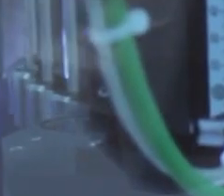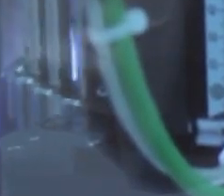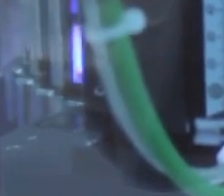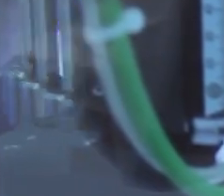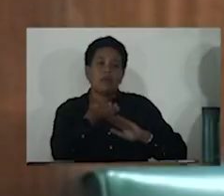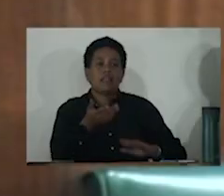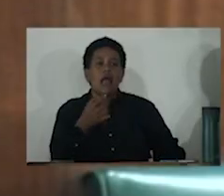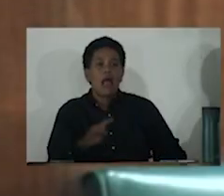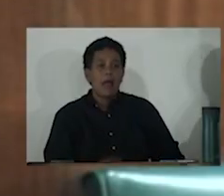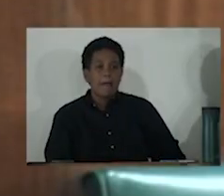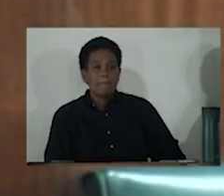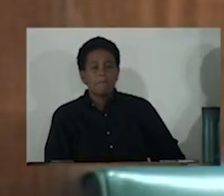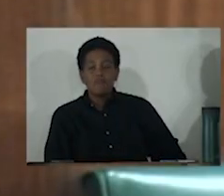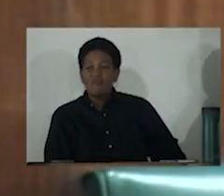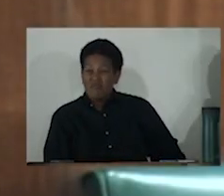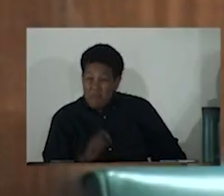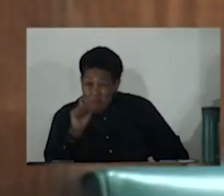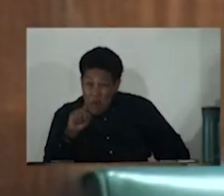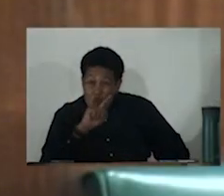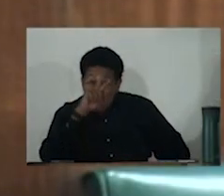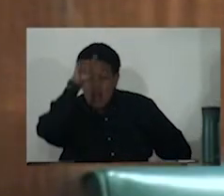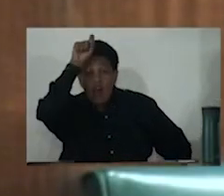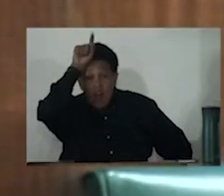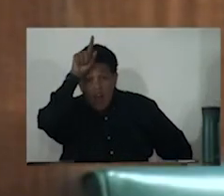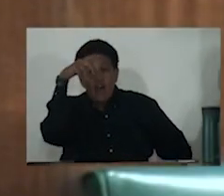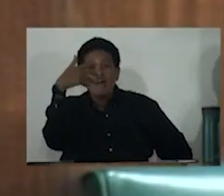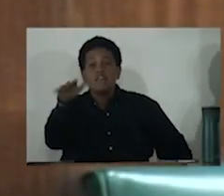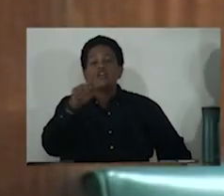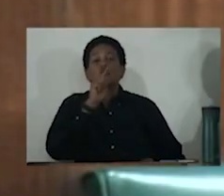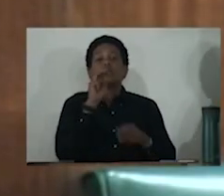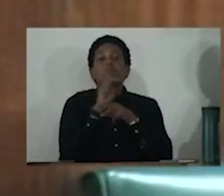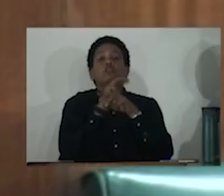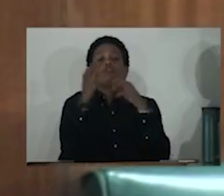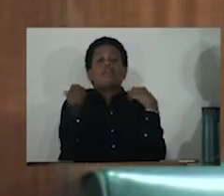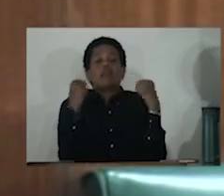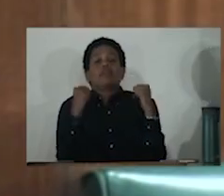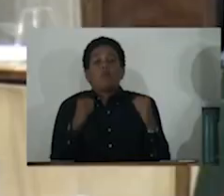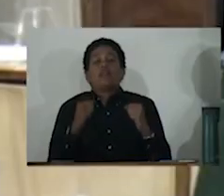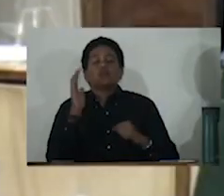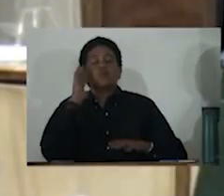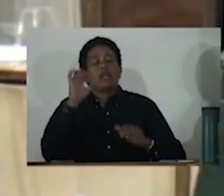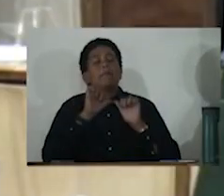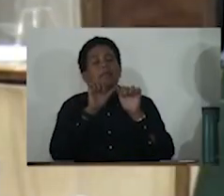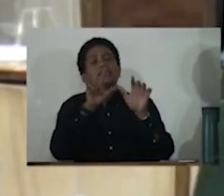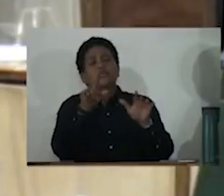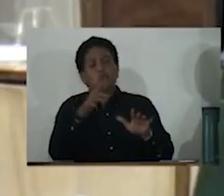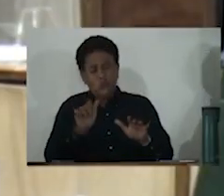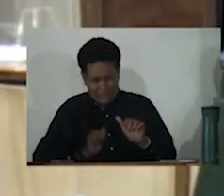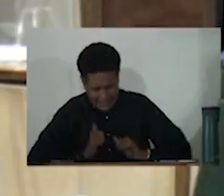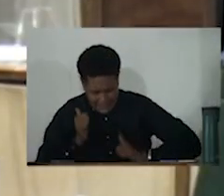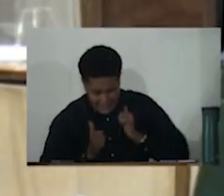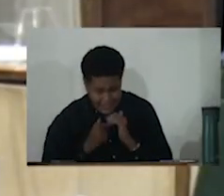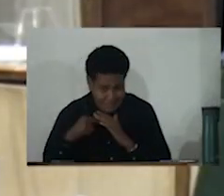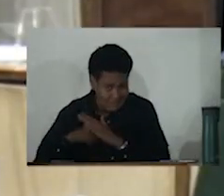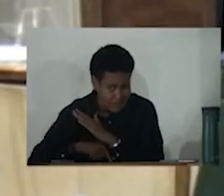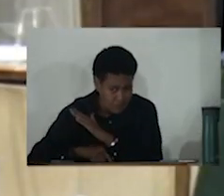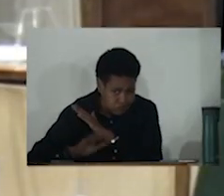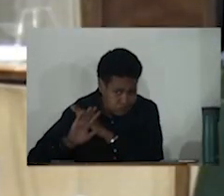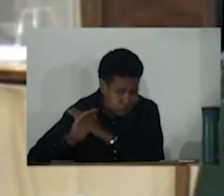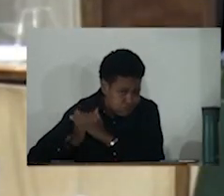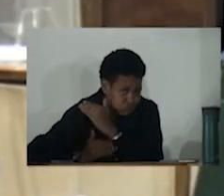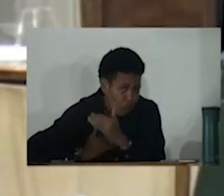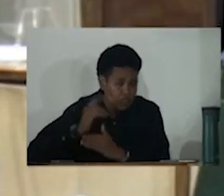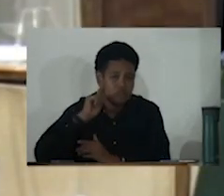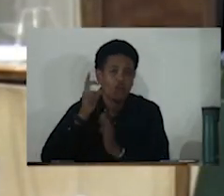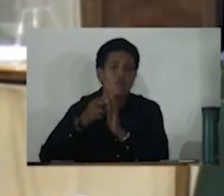safe vaccines. It must be understood that the Ministry of Health and Wellness will maintain its very rigorous process of review